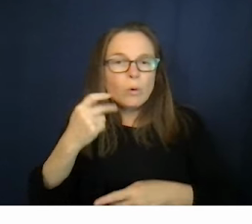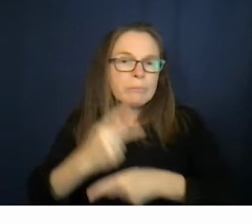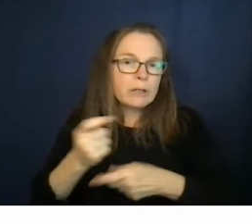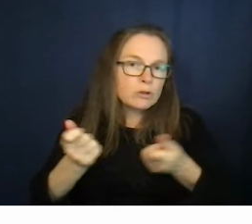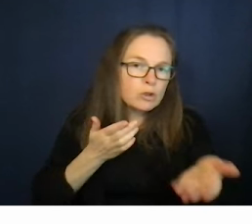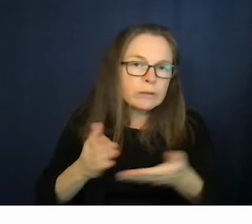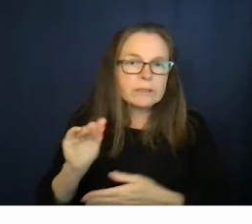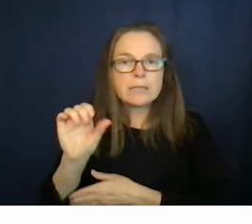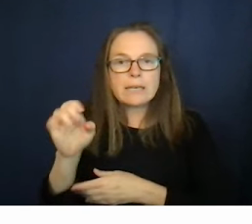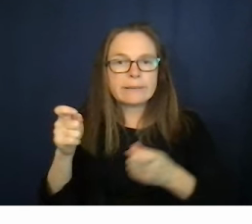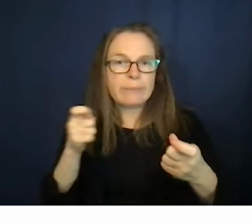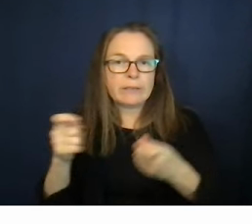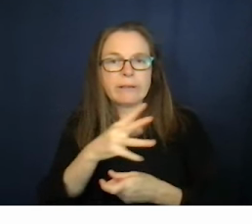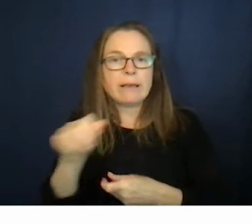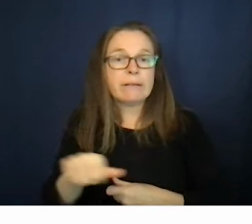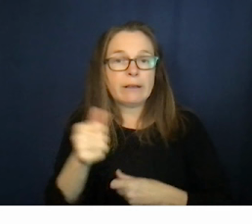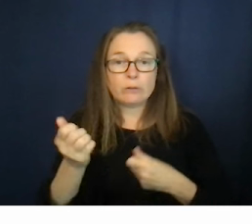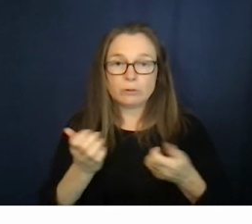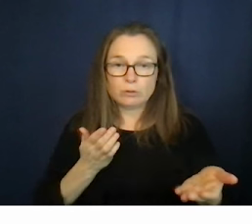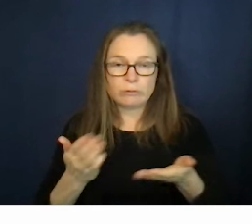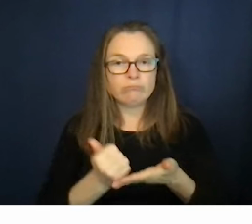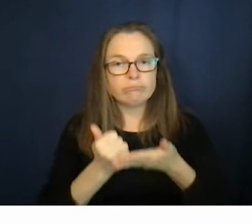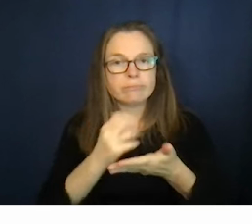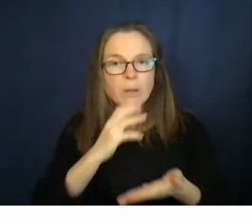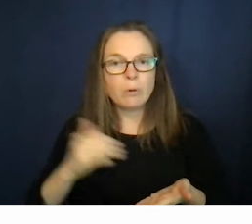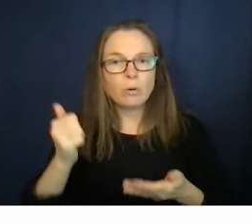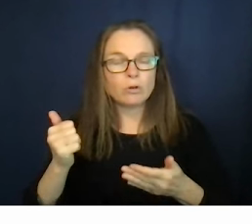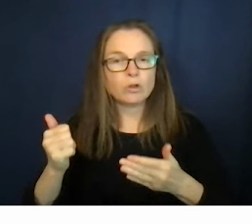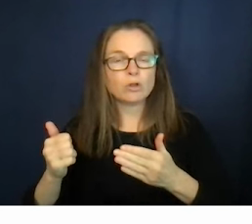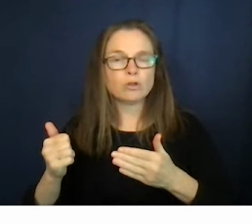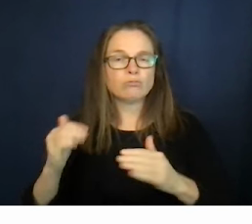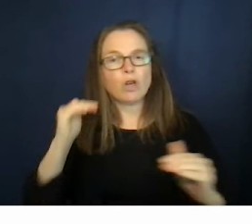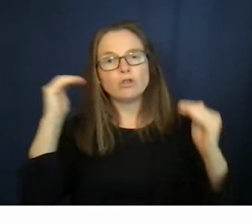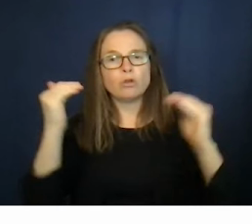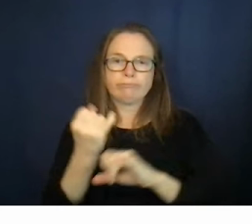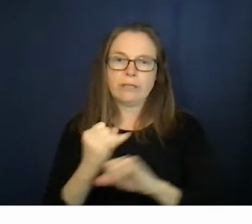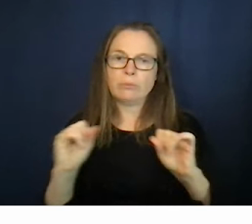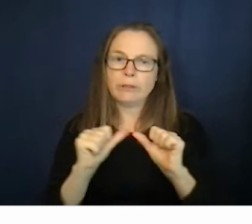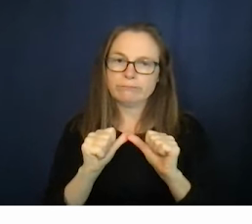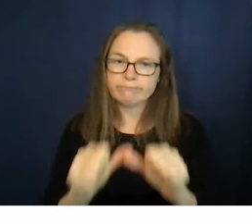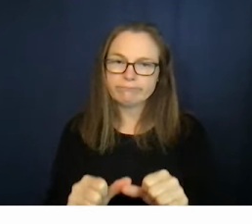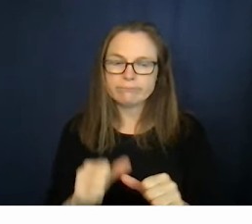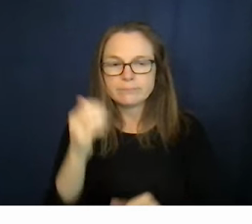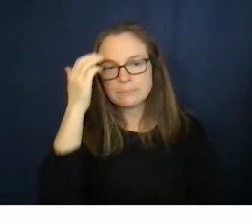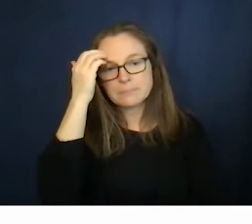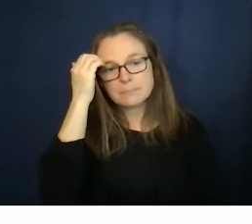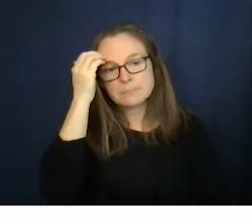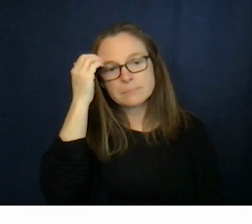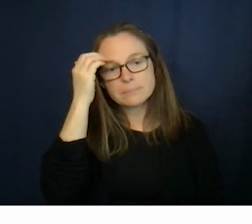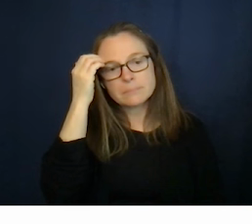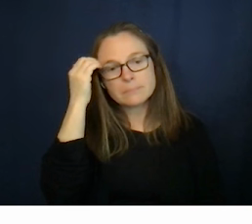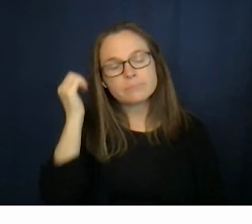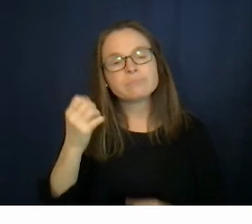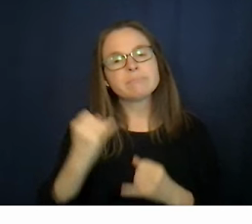case management, as well as other services to help older adults remain independent. And lastly, there's